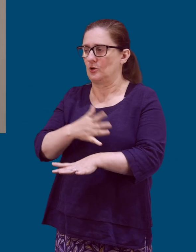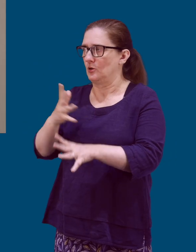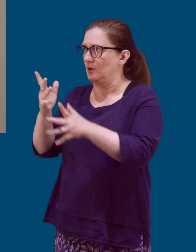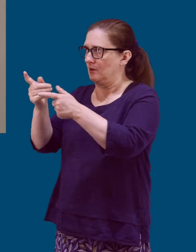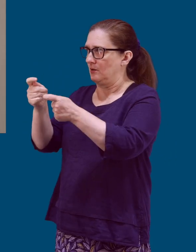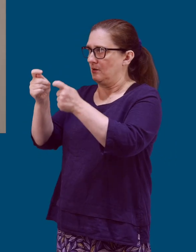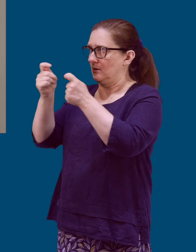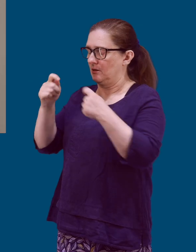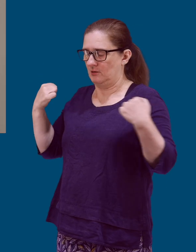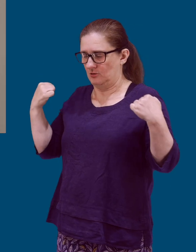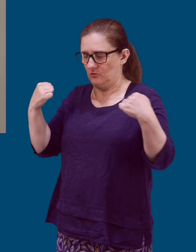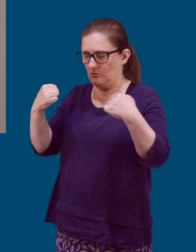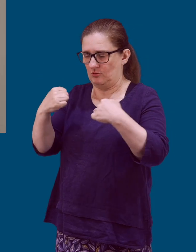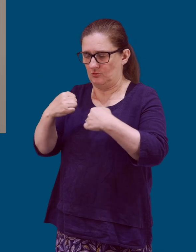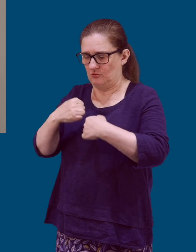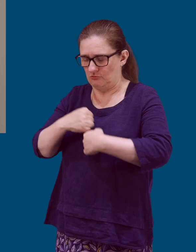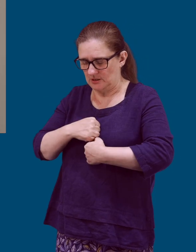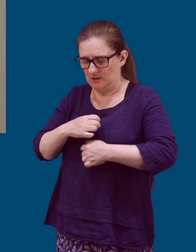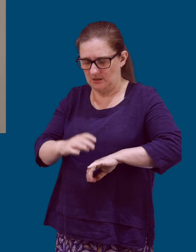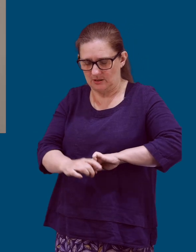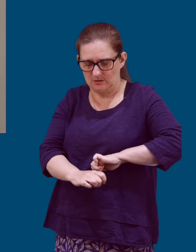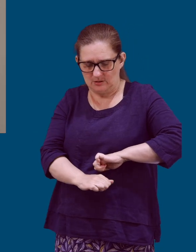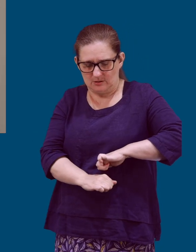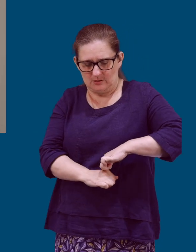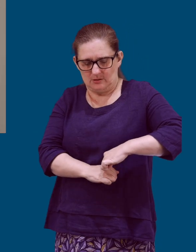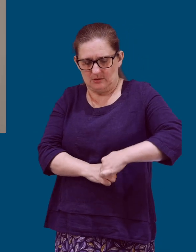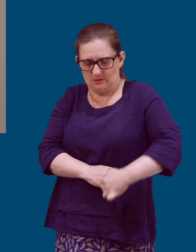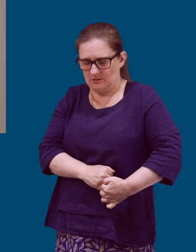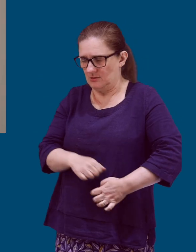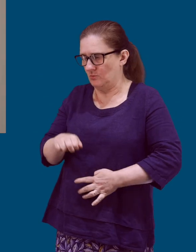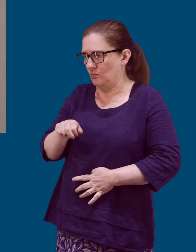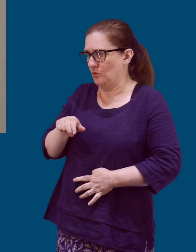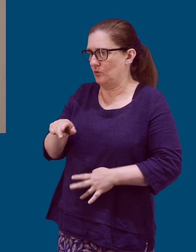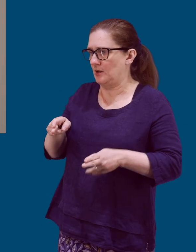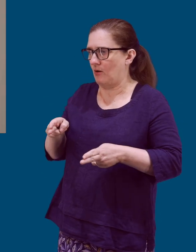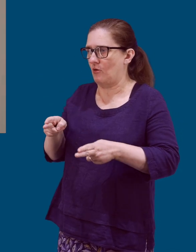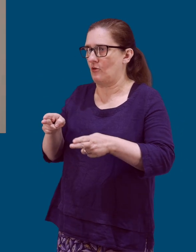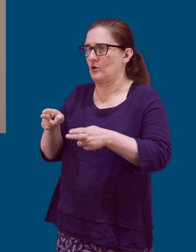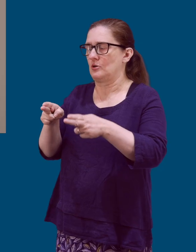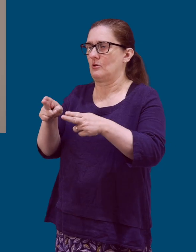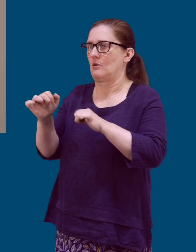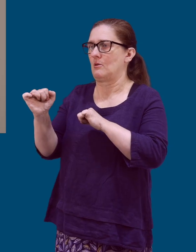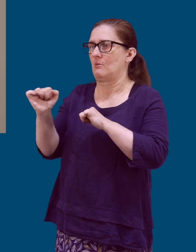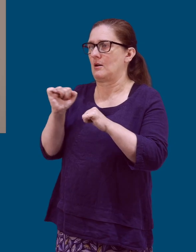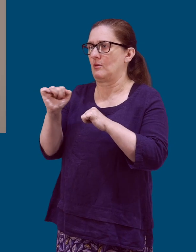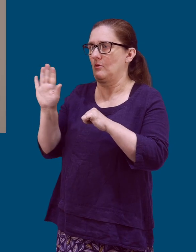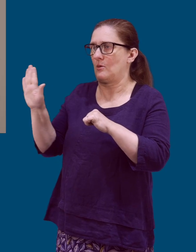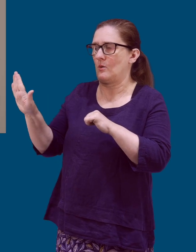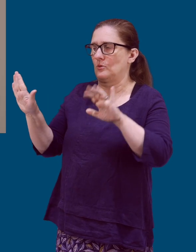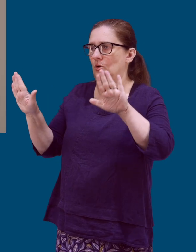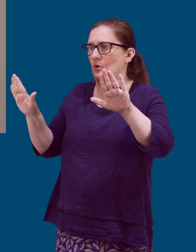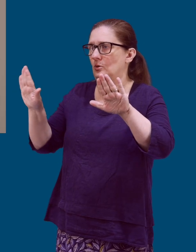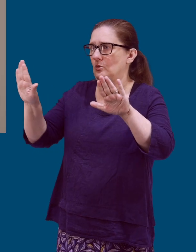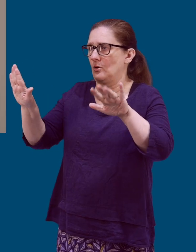gown. Pain. Put on dressing gown slowly. Walk down corridor to bathroom, holding walls. Sit